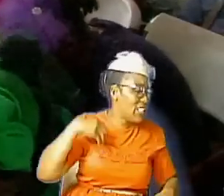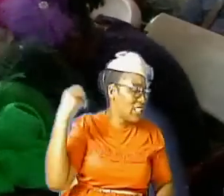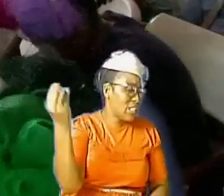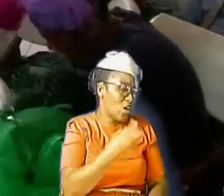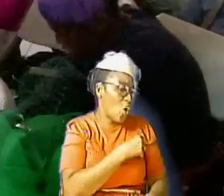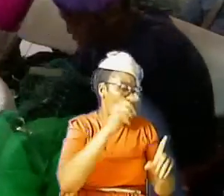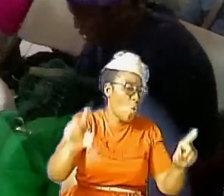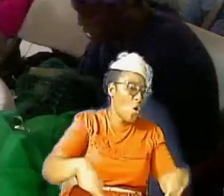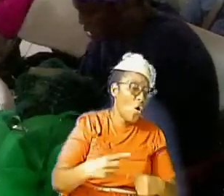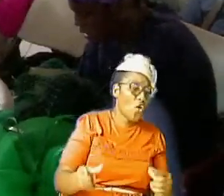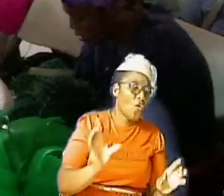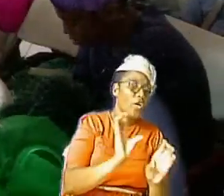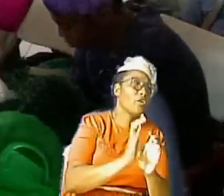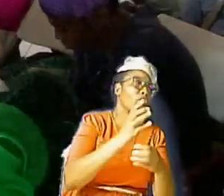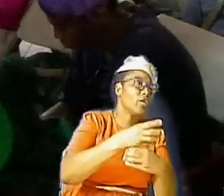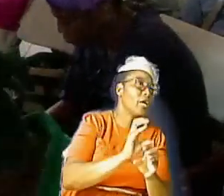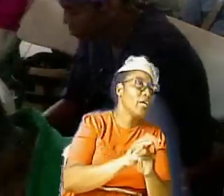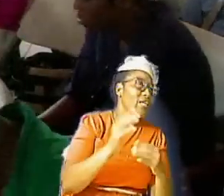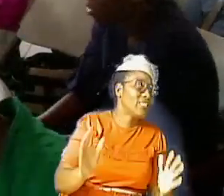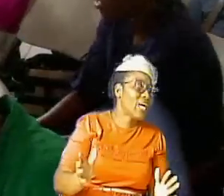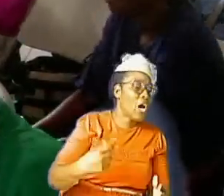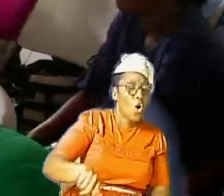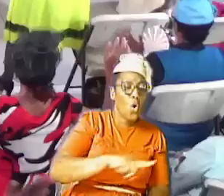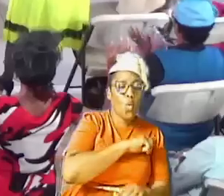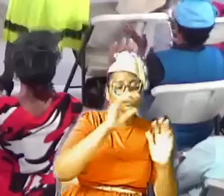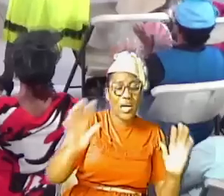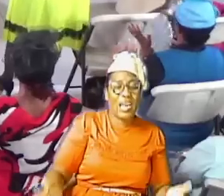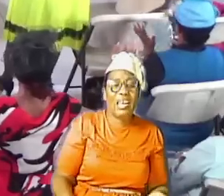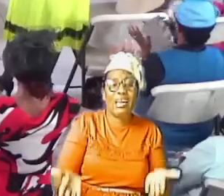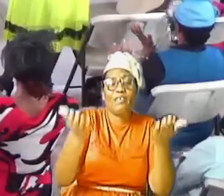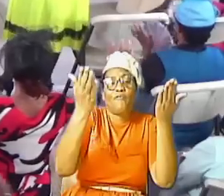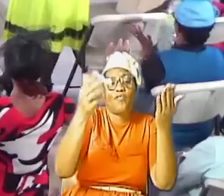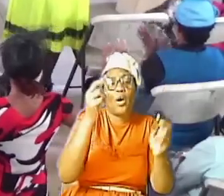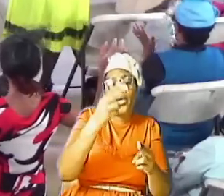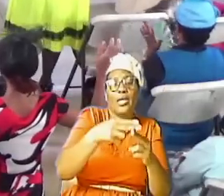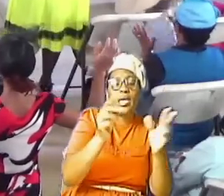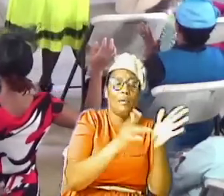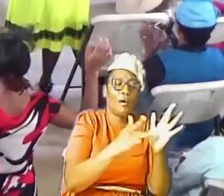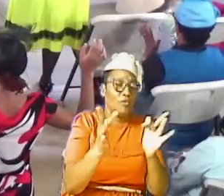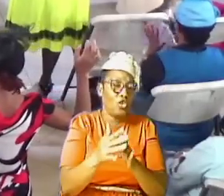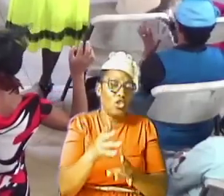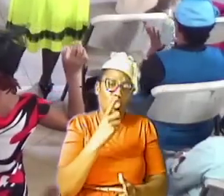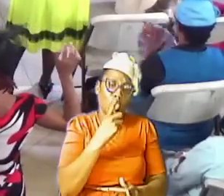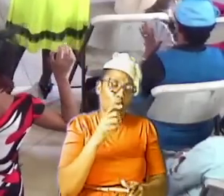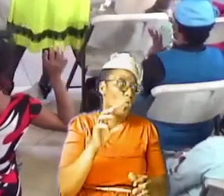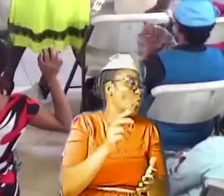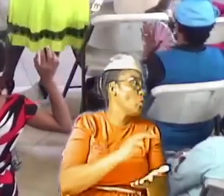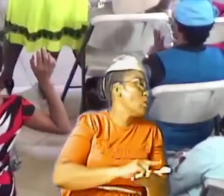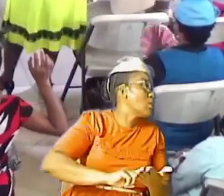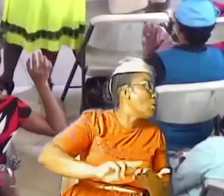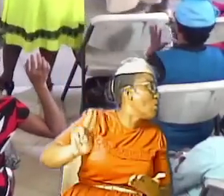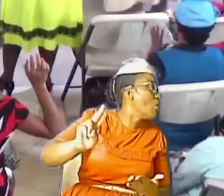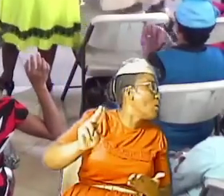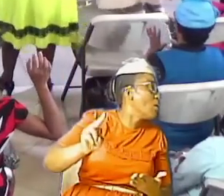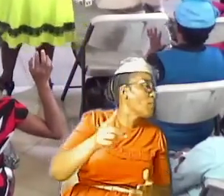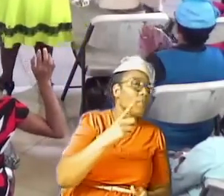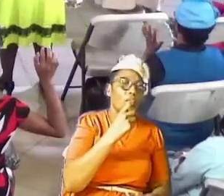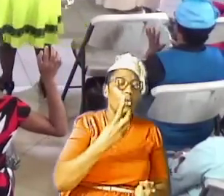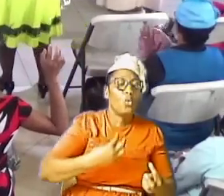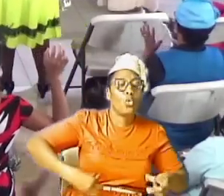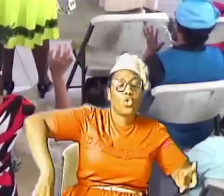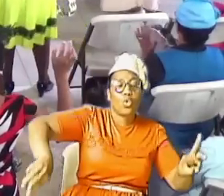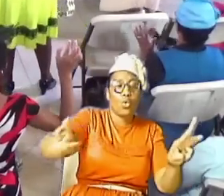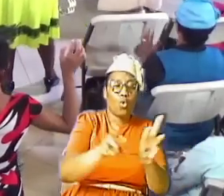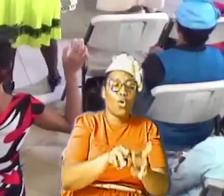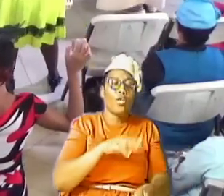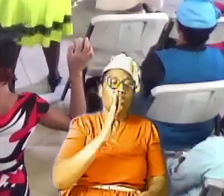our great creator. We lift up the Almighty, who is holy and who is worthy to